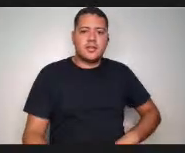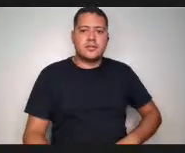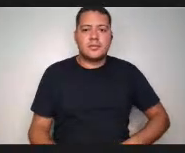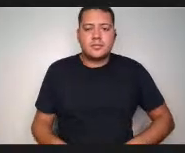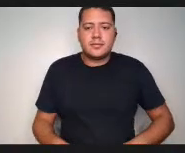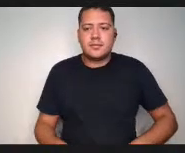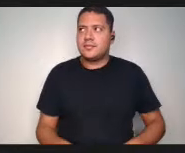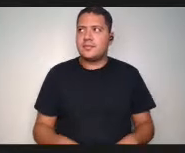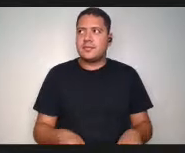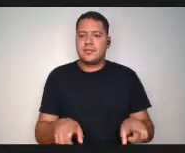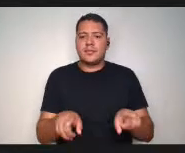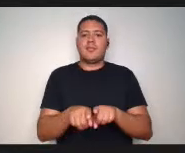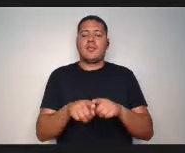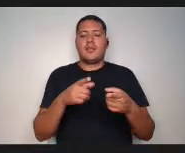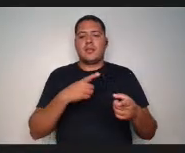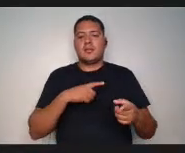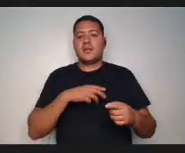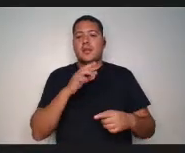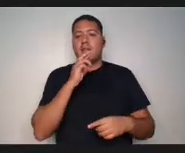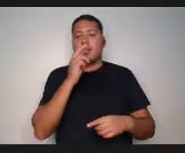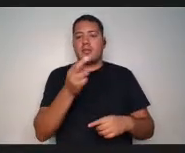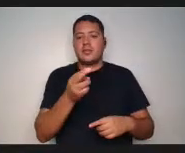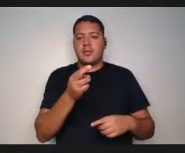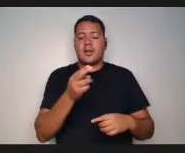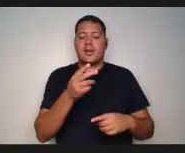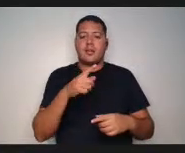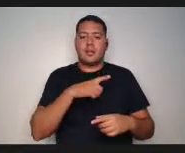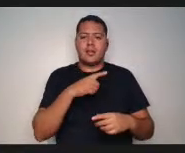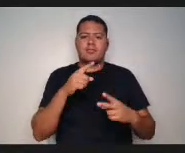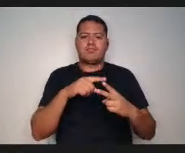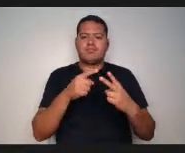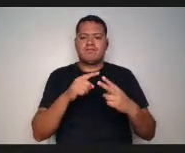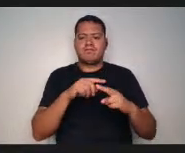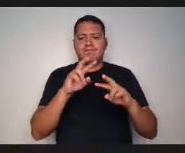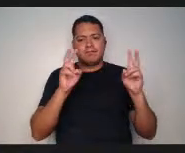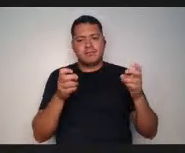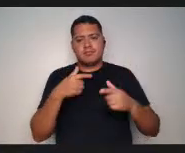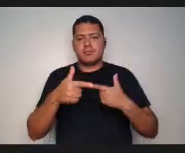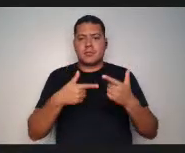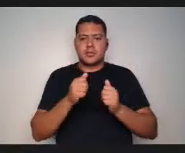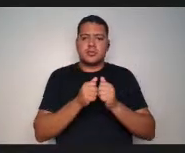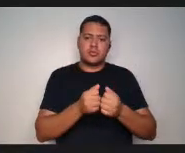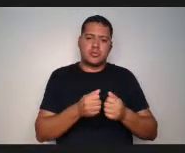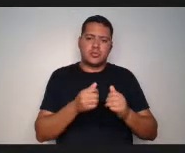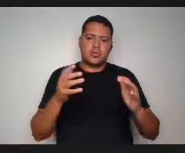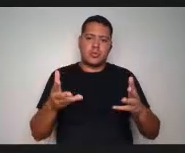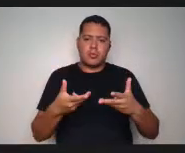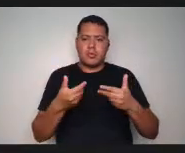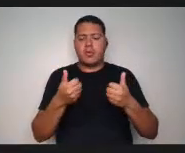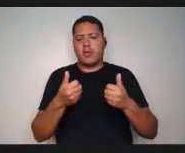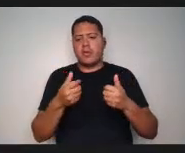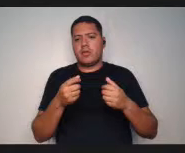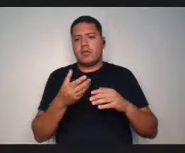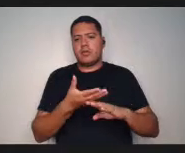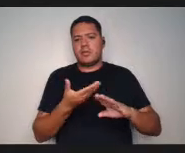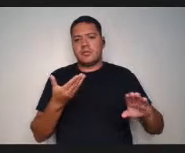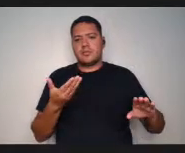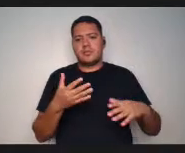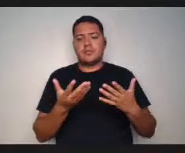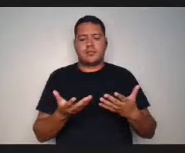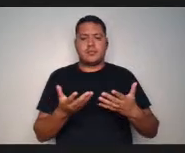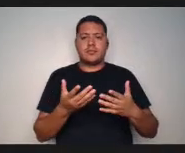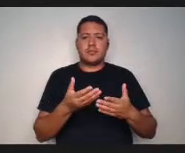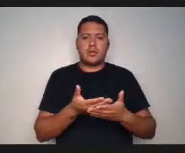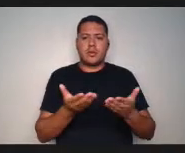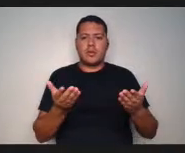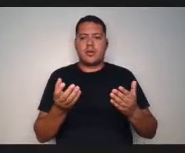separately. So NIOSH, through the Centers of Excellence, have created tools and resources to help guide